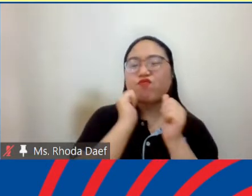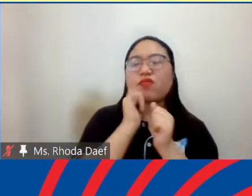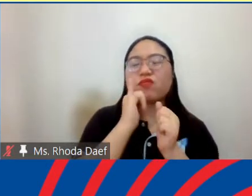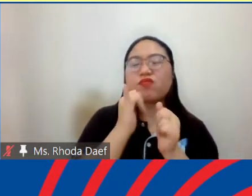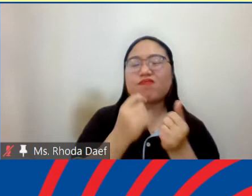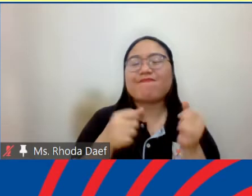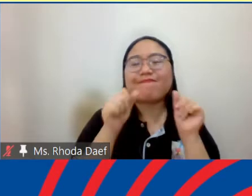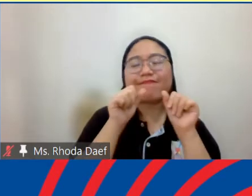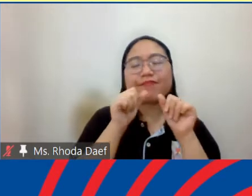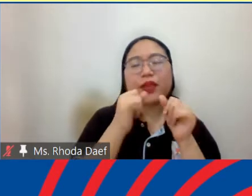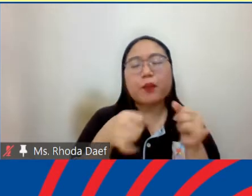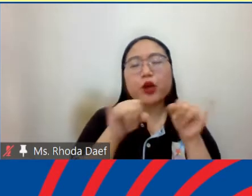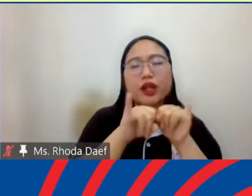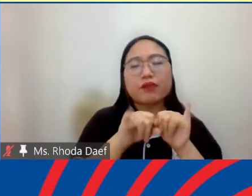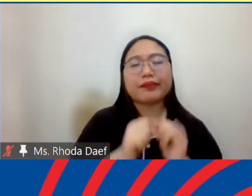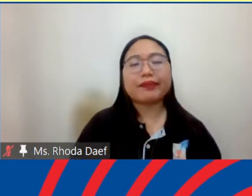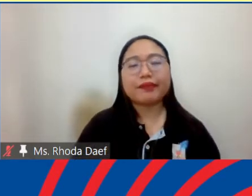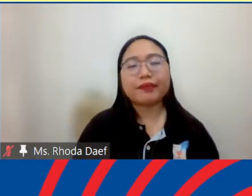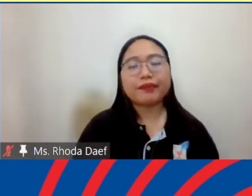Yun.